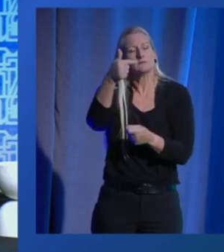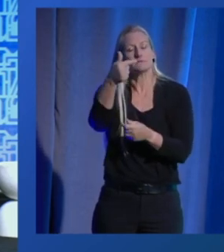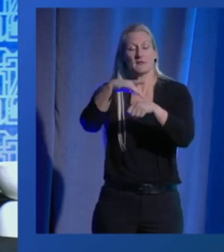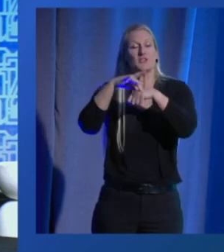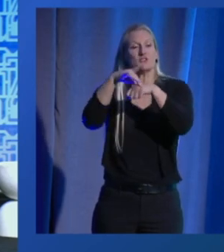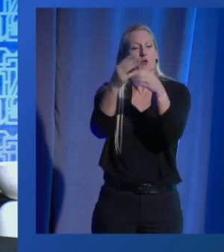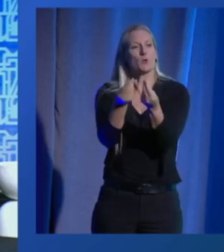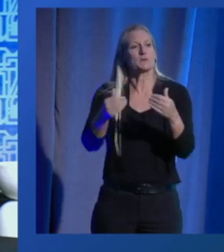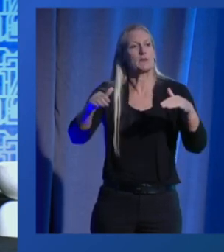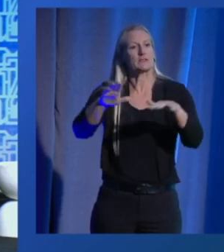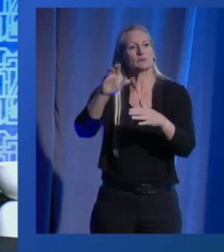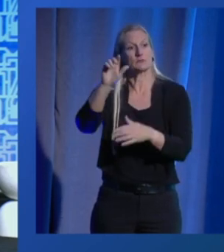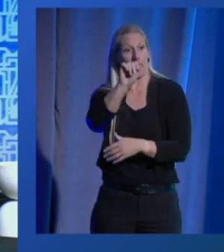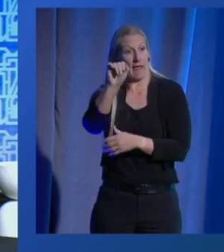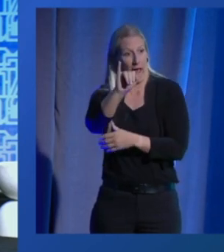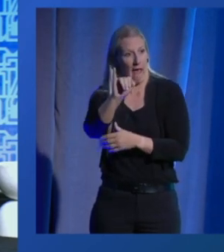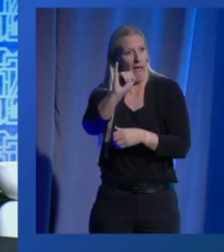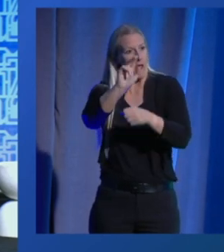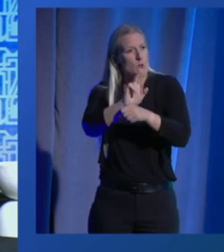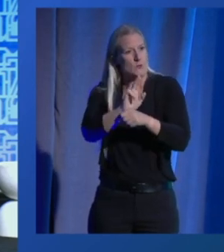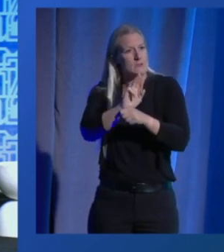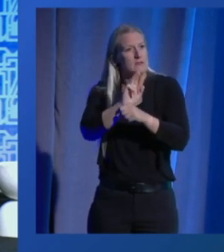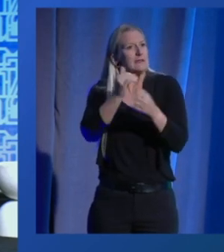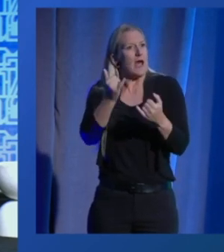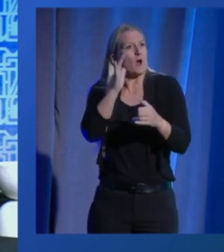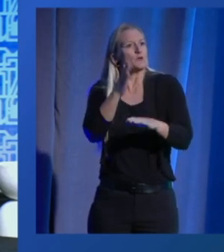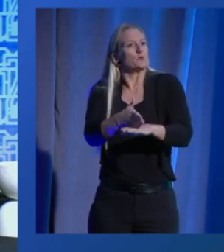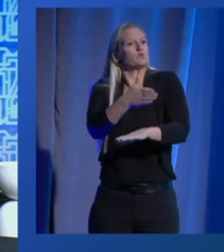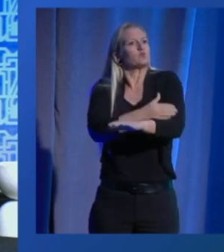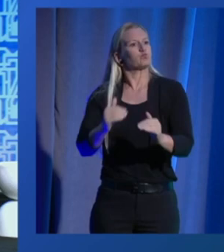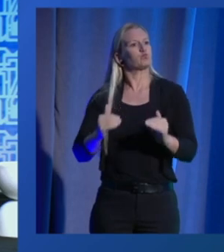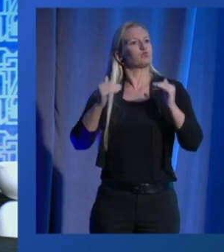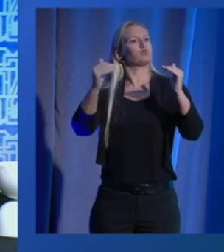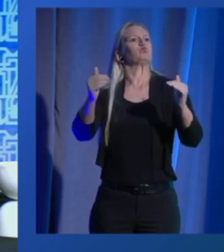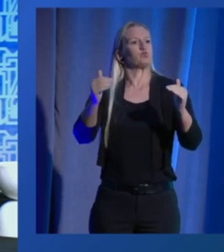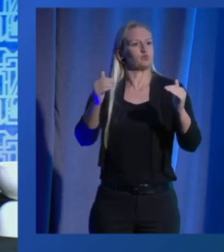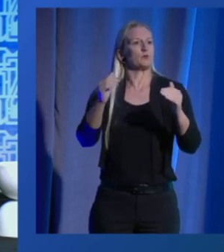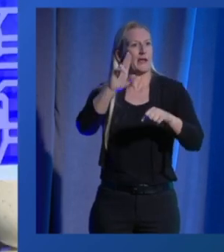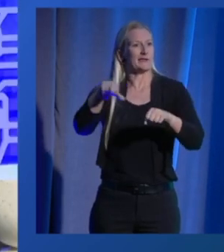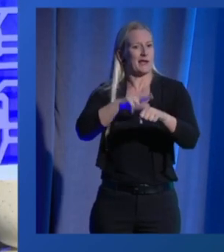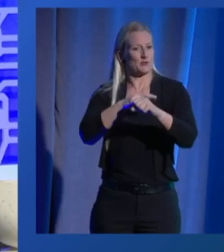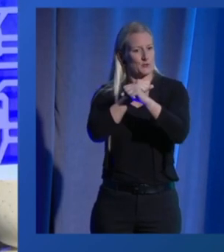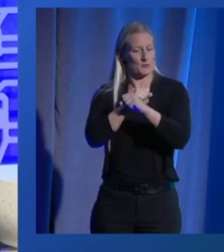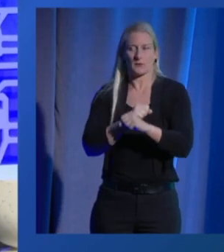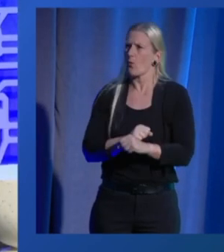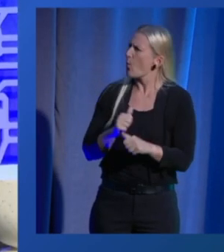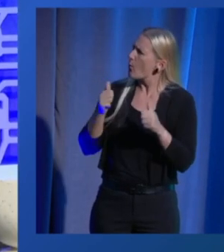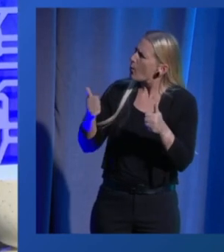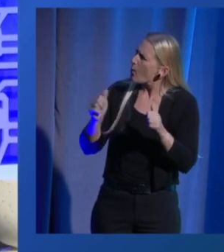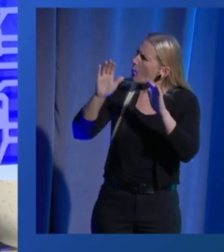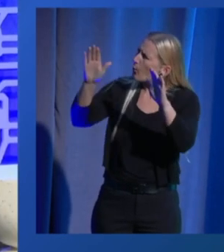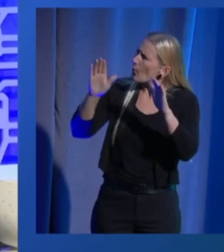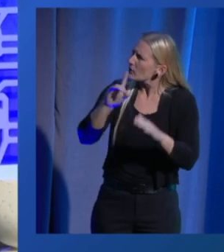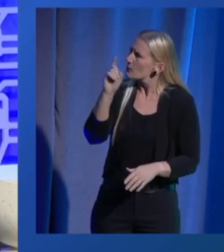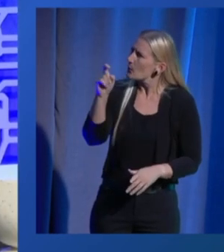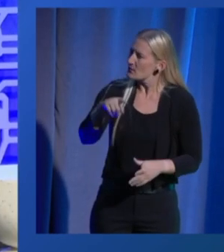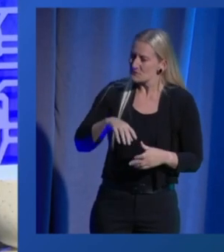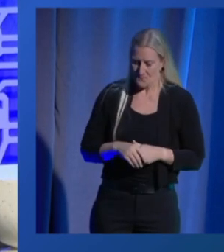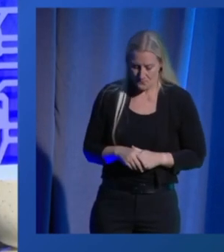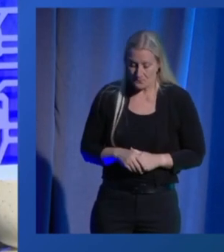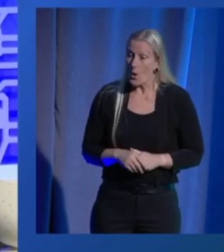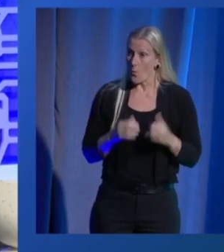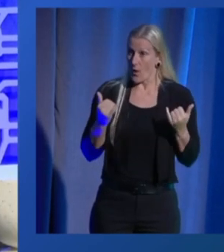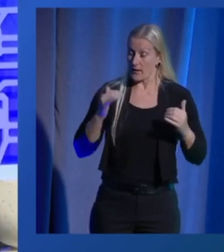utilized um to enhance National Security well that's a fantastic question currently we are uh part parted with most of our